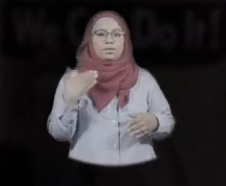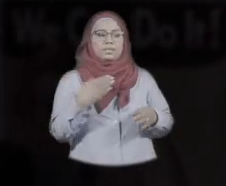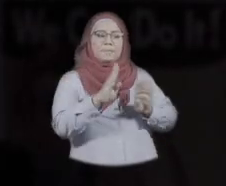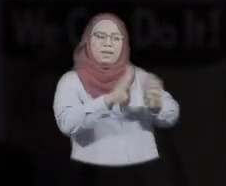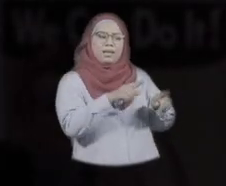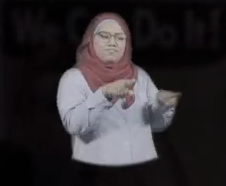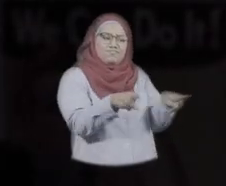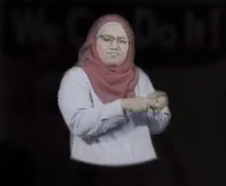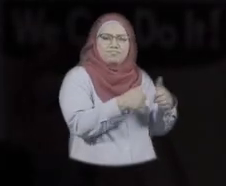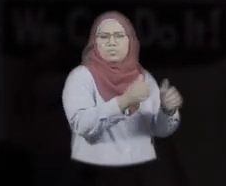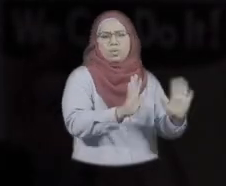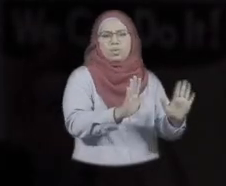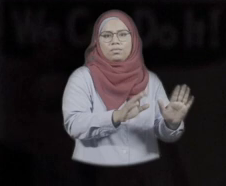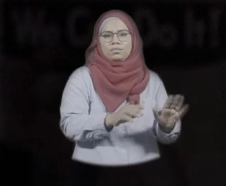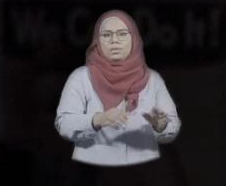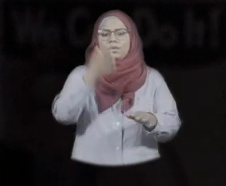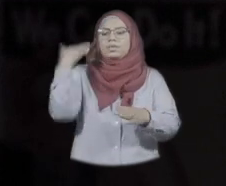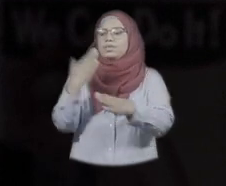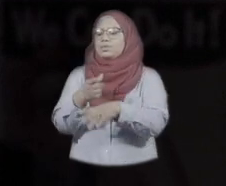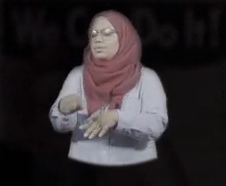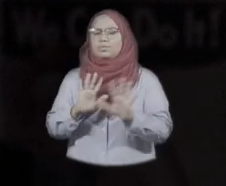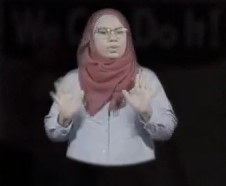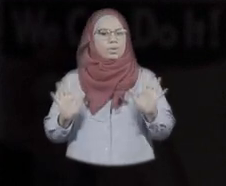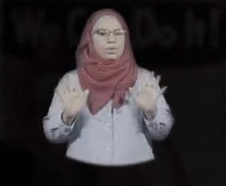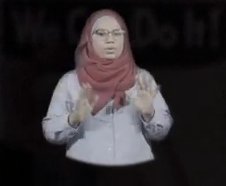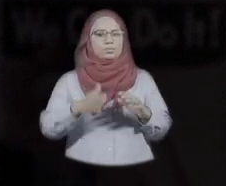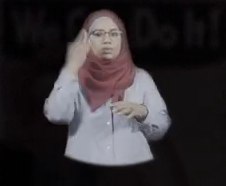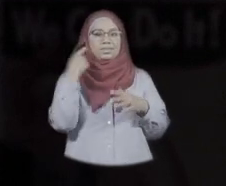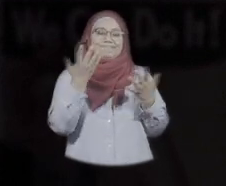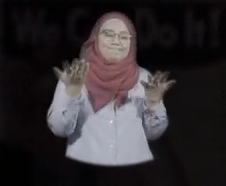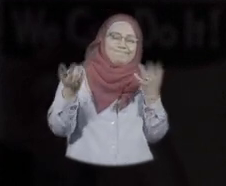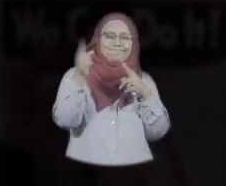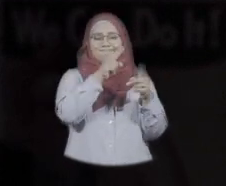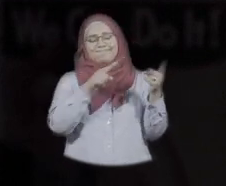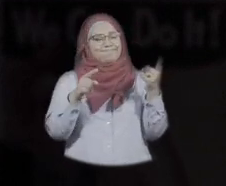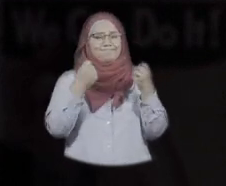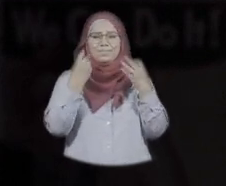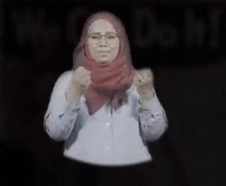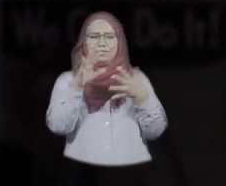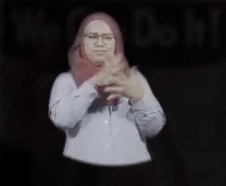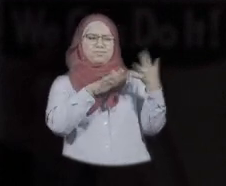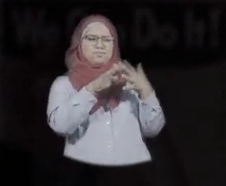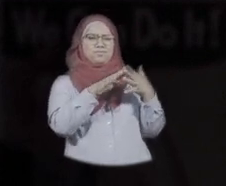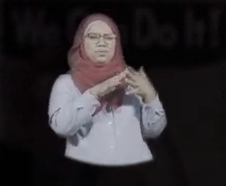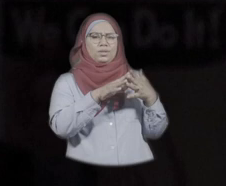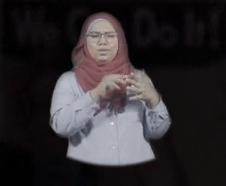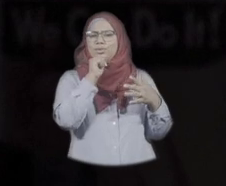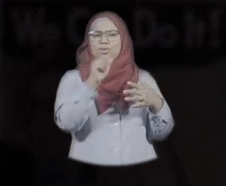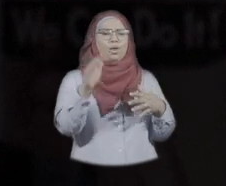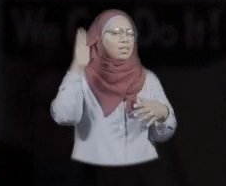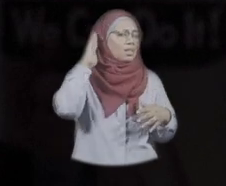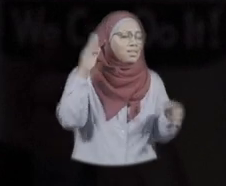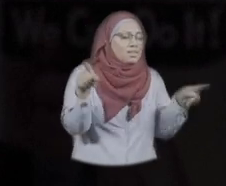Anghen kuden nulene mihene anghen kuden nukurane mikame anghenun ehen anghenun mihen mikala